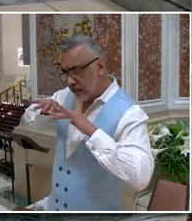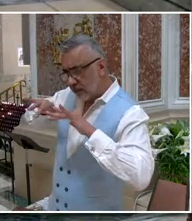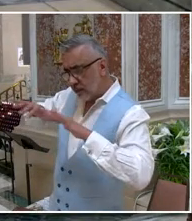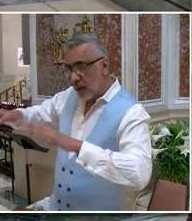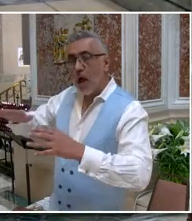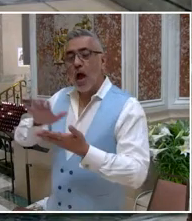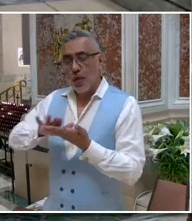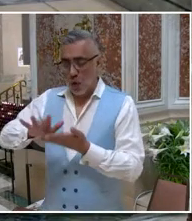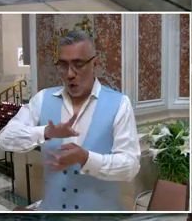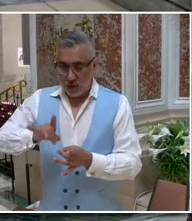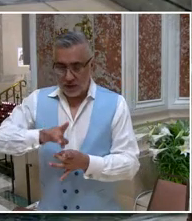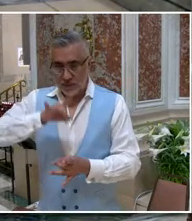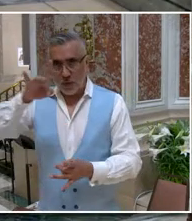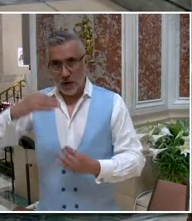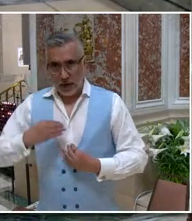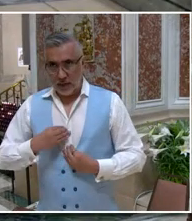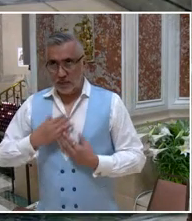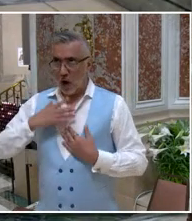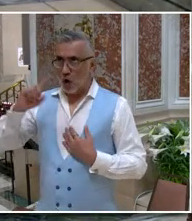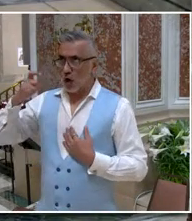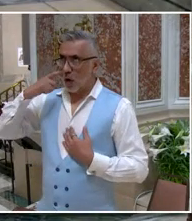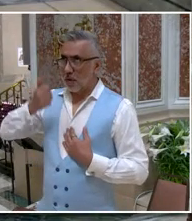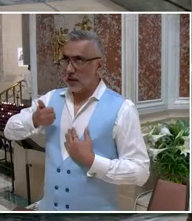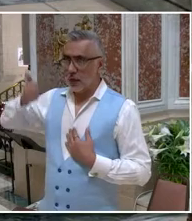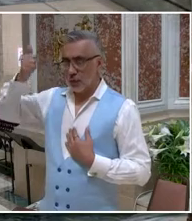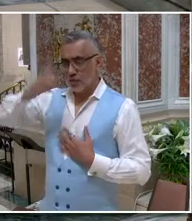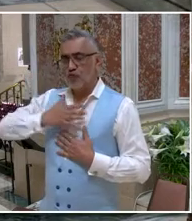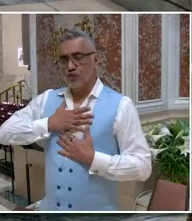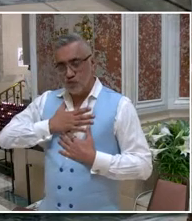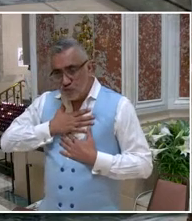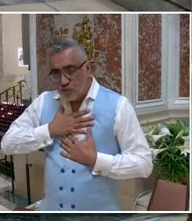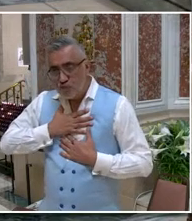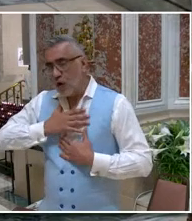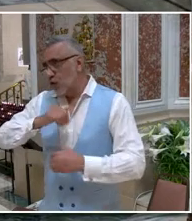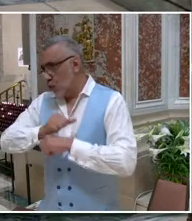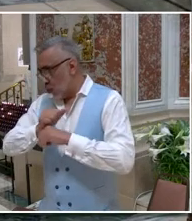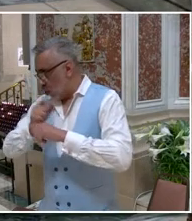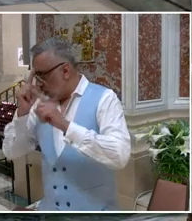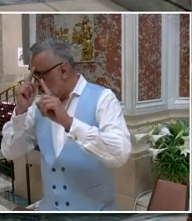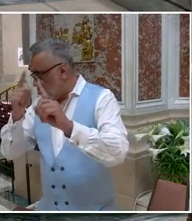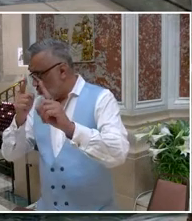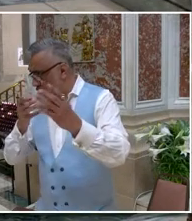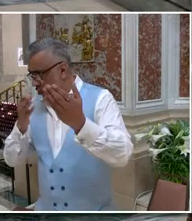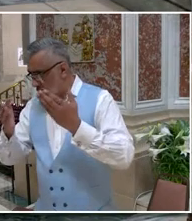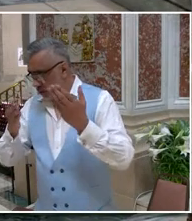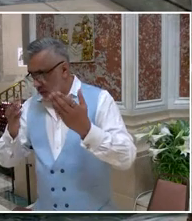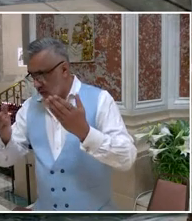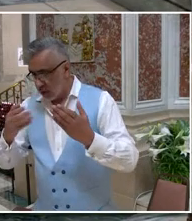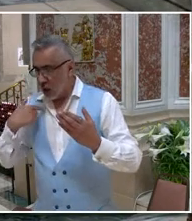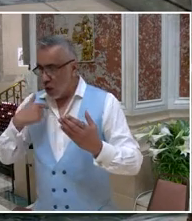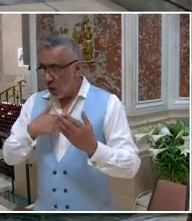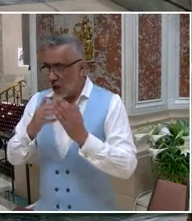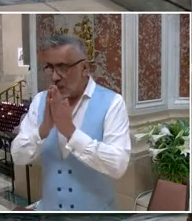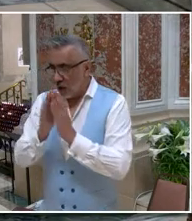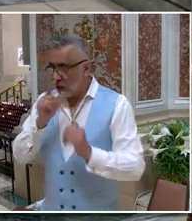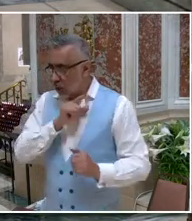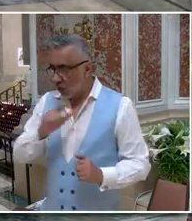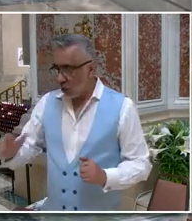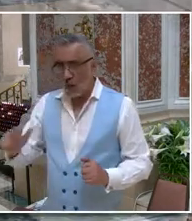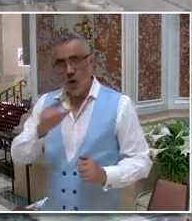Holy Spirit inspire government leaders to work for justice. We pray to the